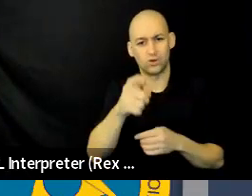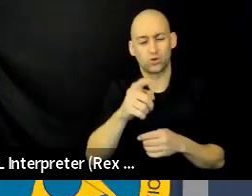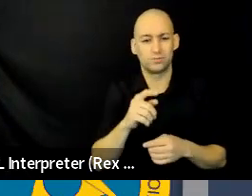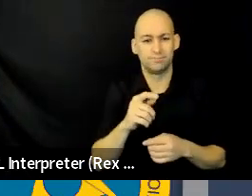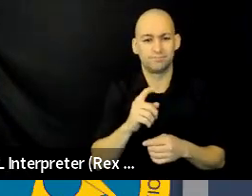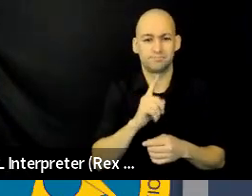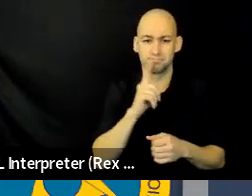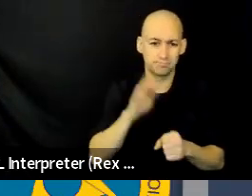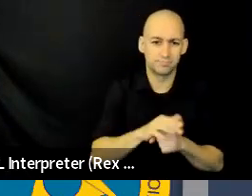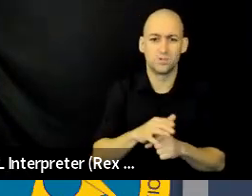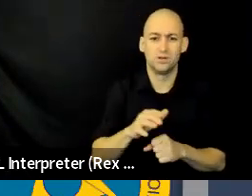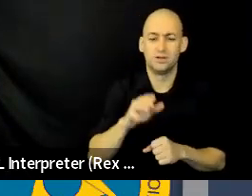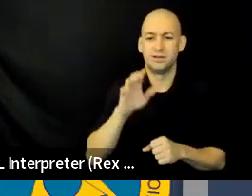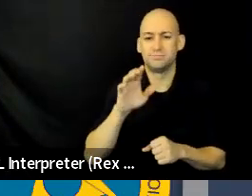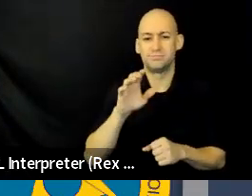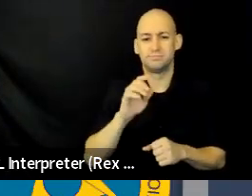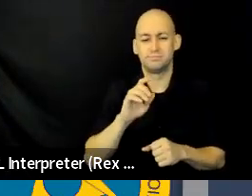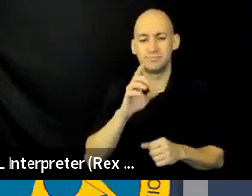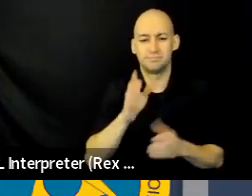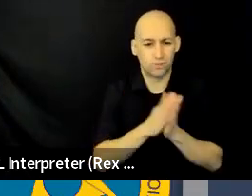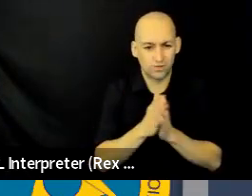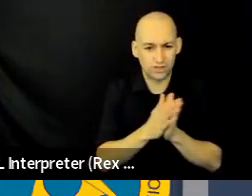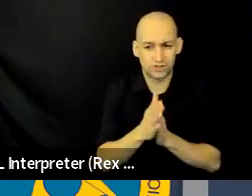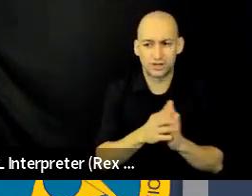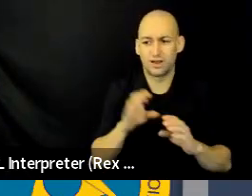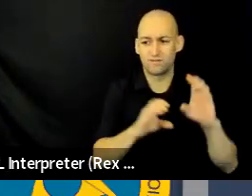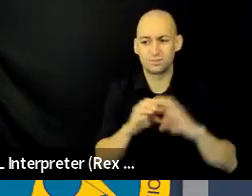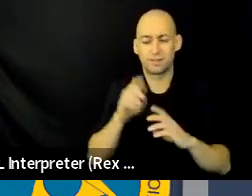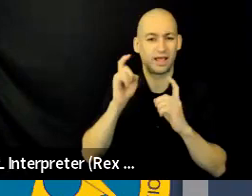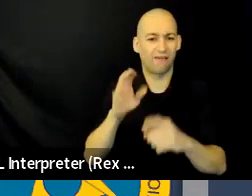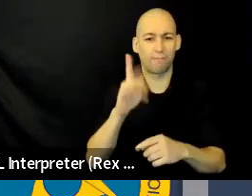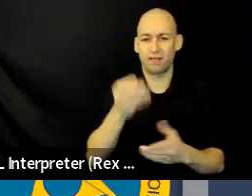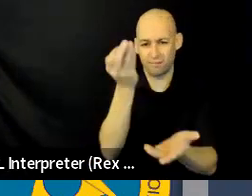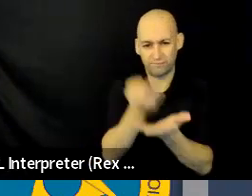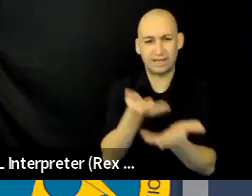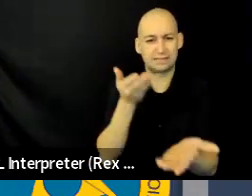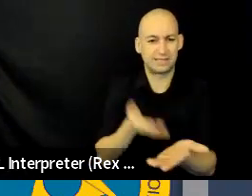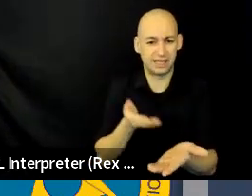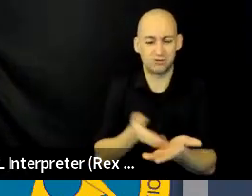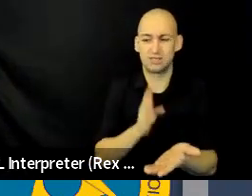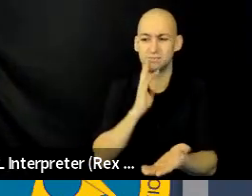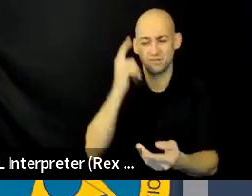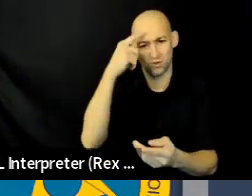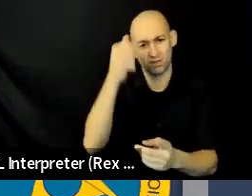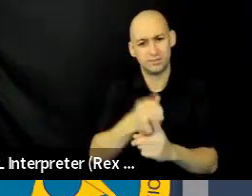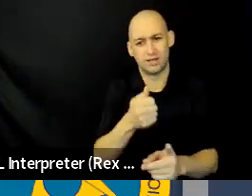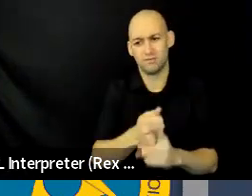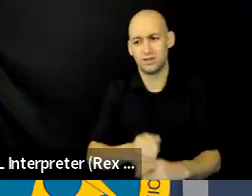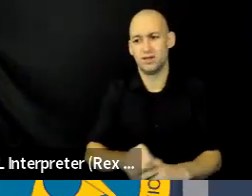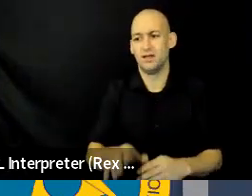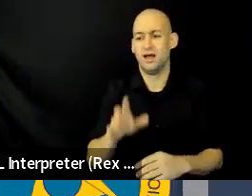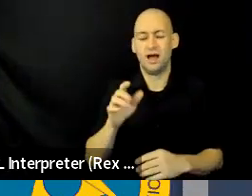and investing in this and giving back, and the facts are here. They speak for themselves. I often can look at the facts. I don't need them read to